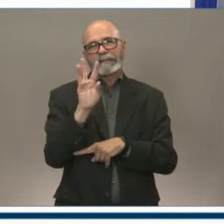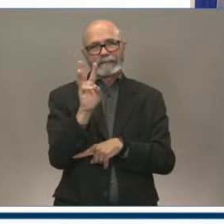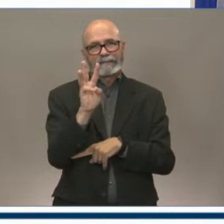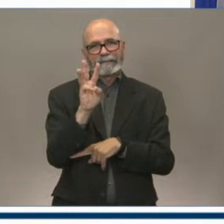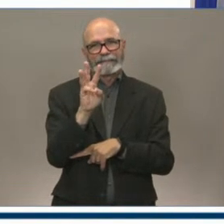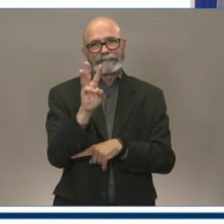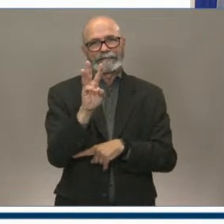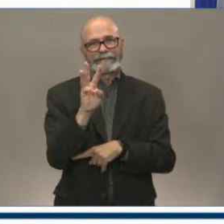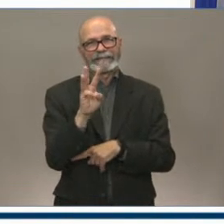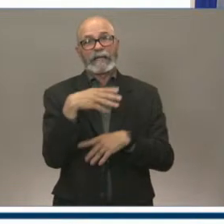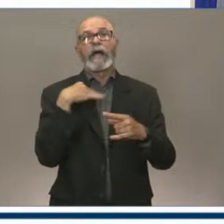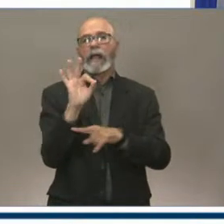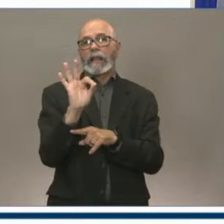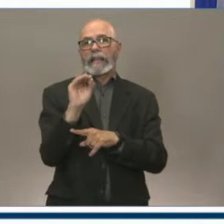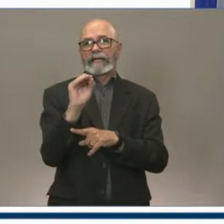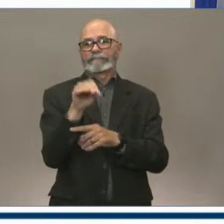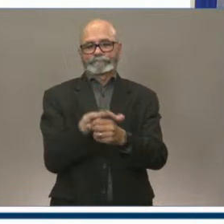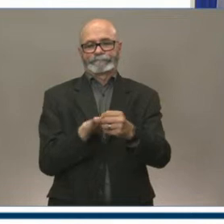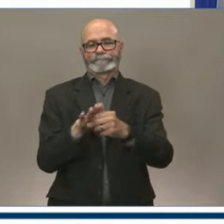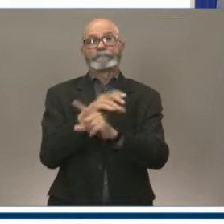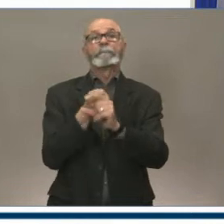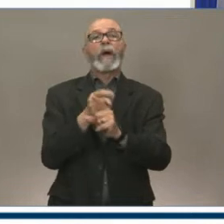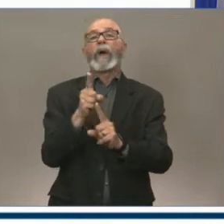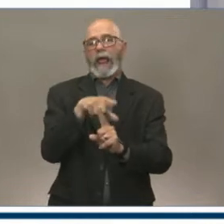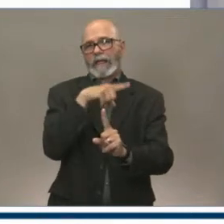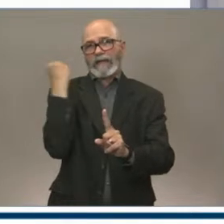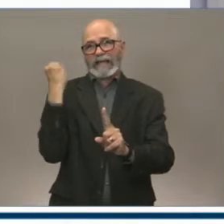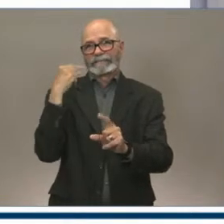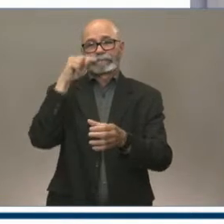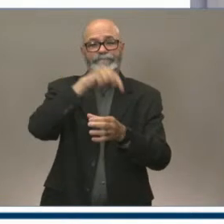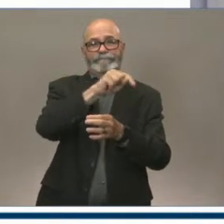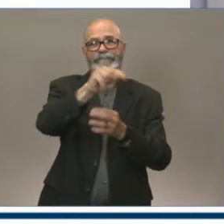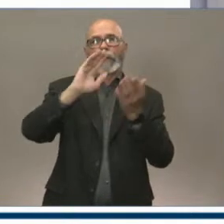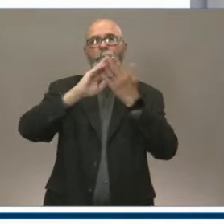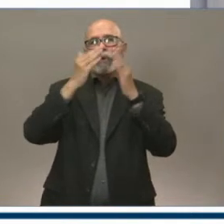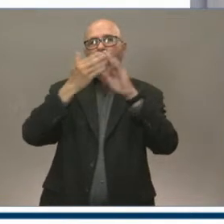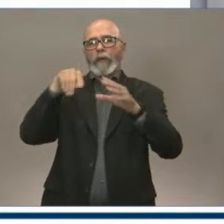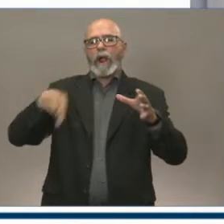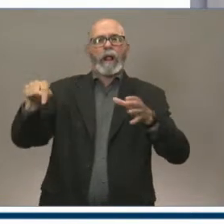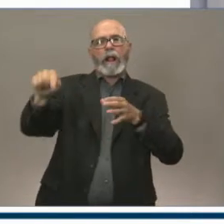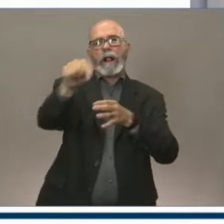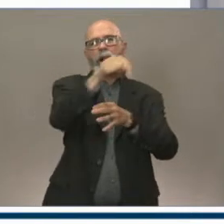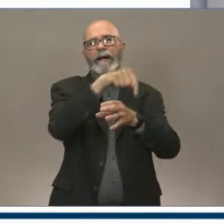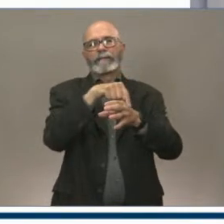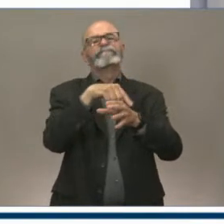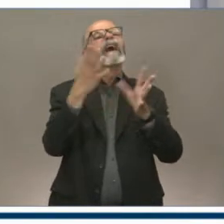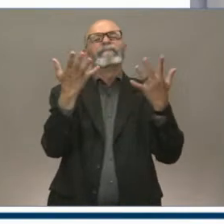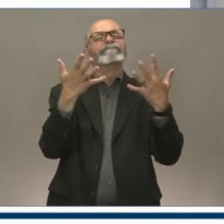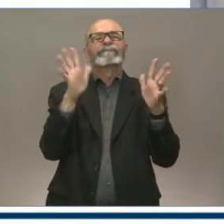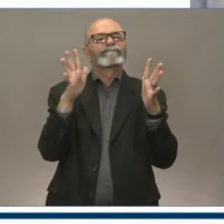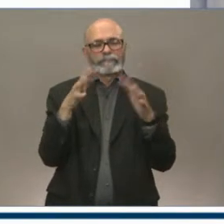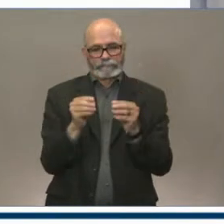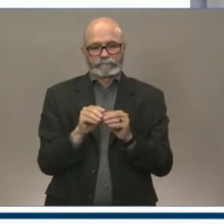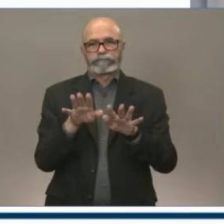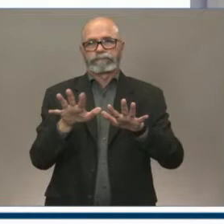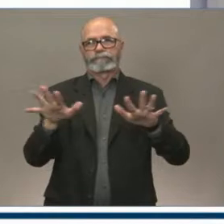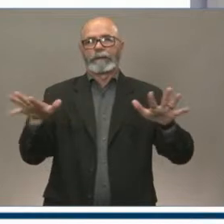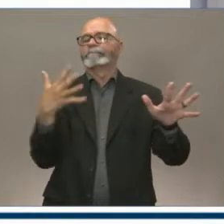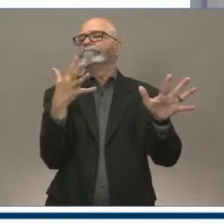being in the Halifax Regional Municipality. COVID and its variants are on the move and spreading fast throughout the